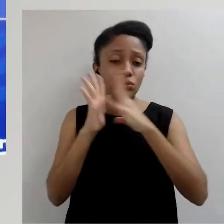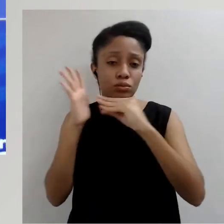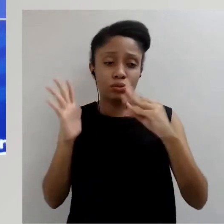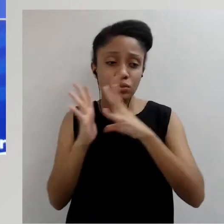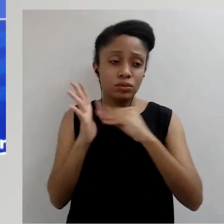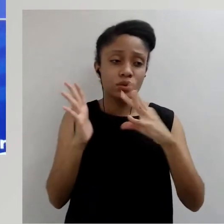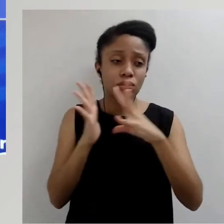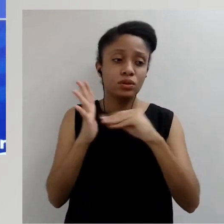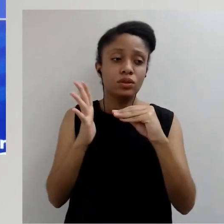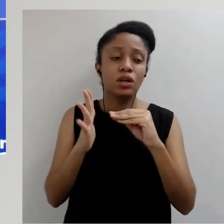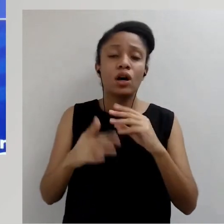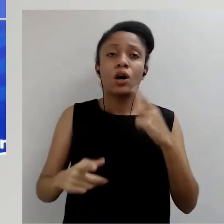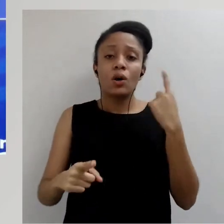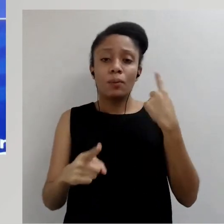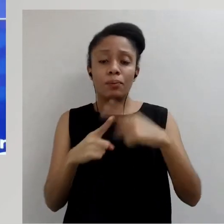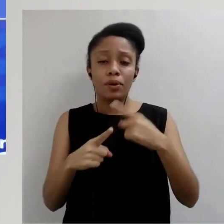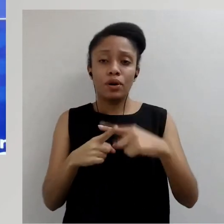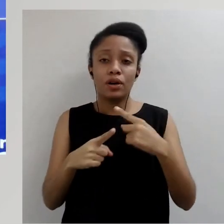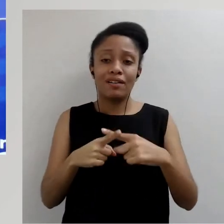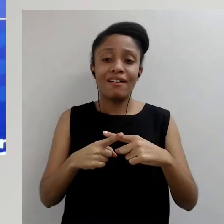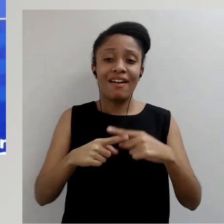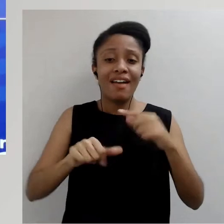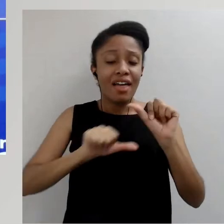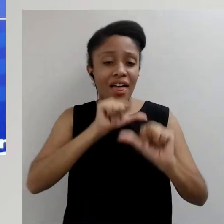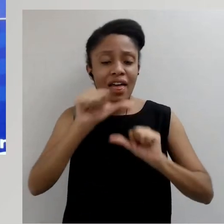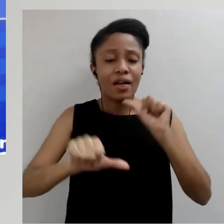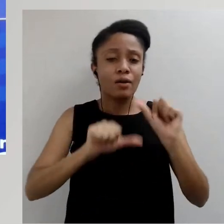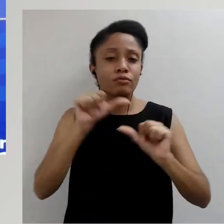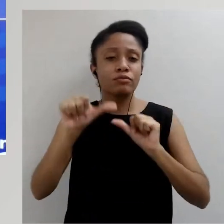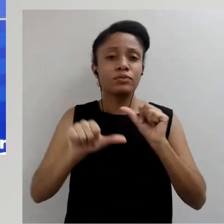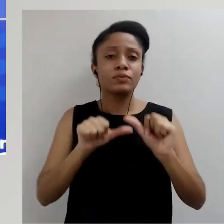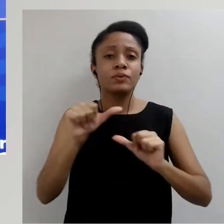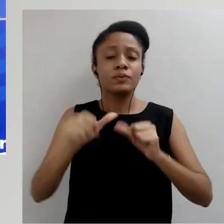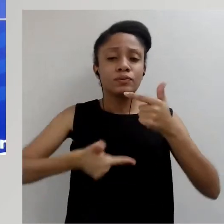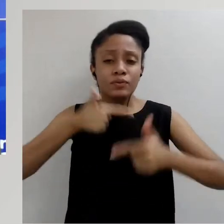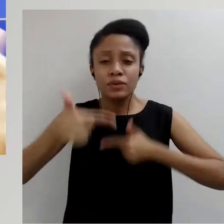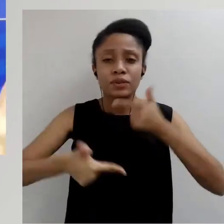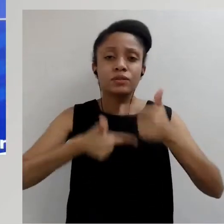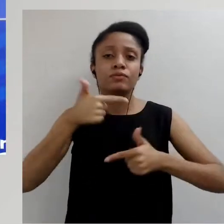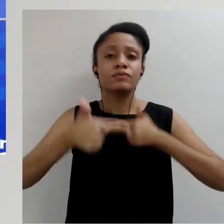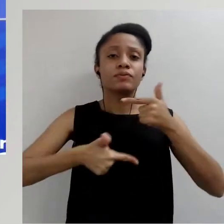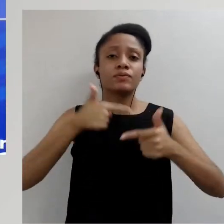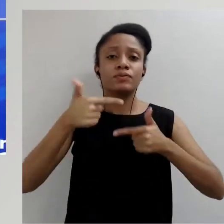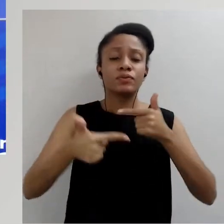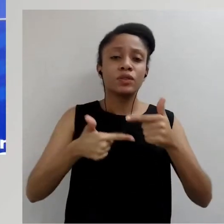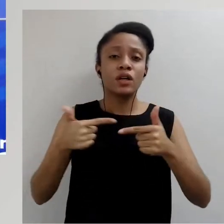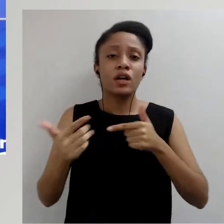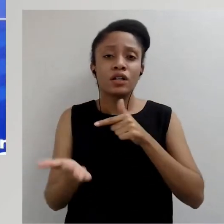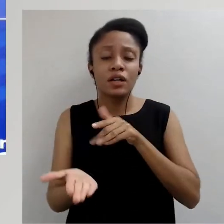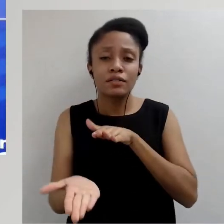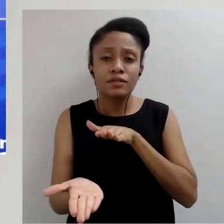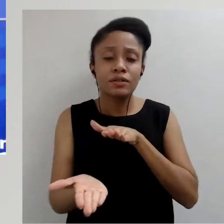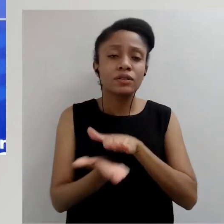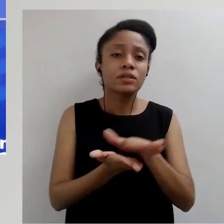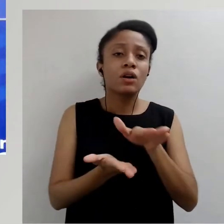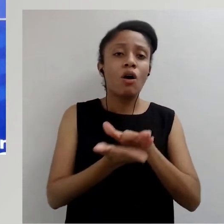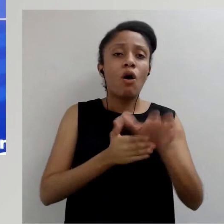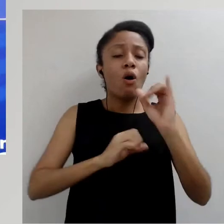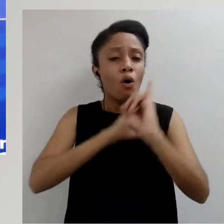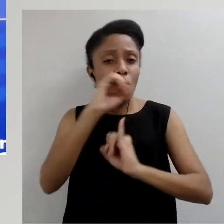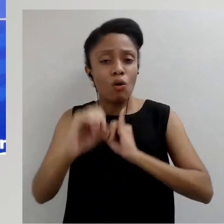So our moment of selling and presenting the graph work in the